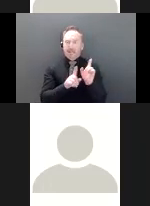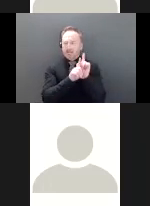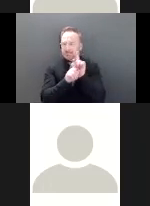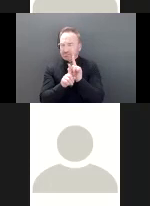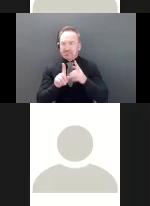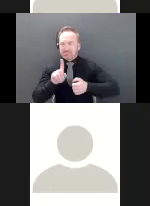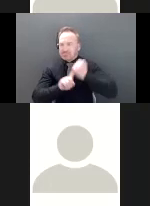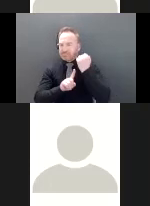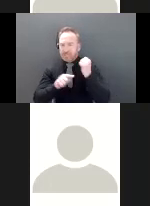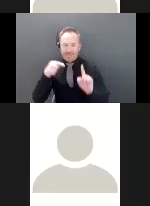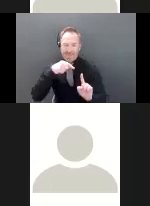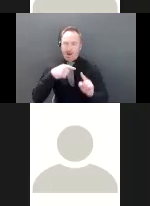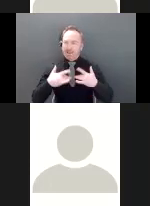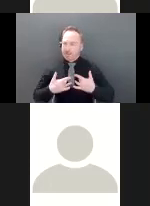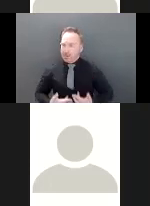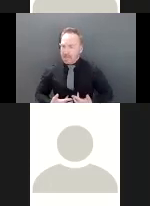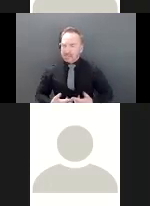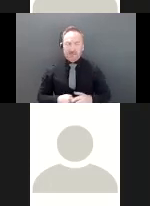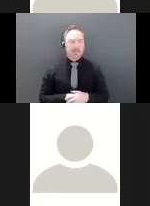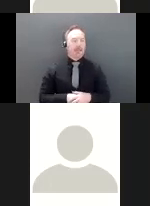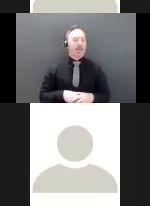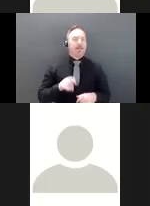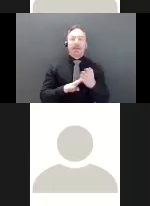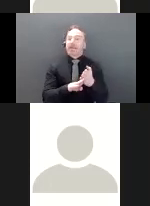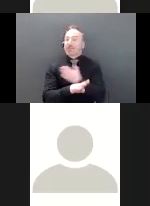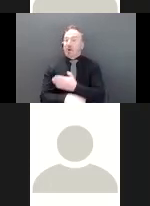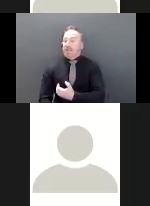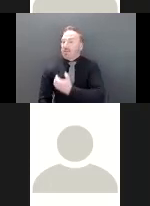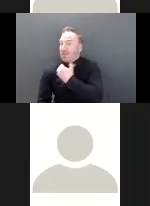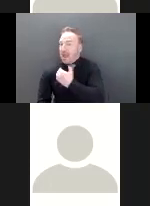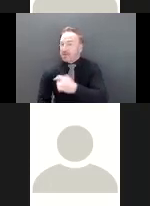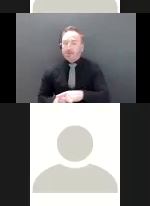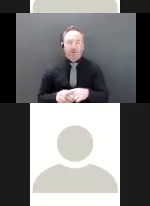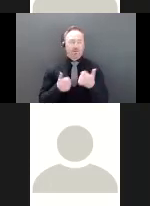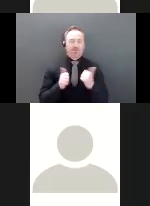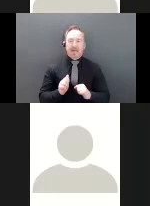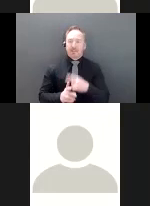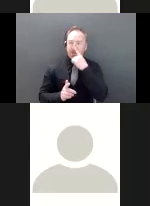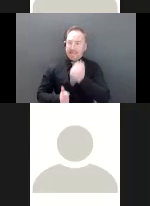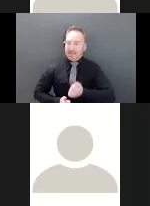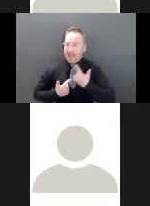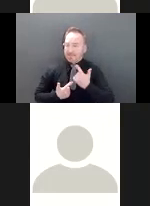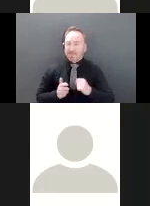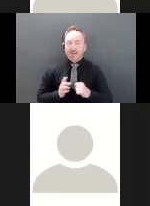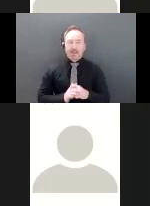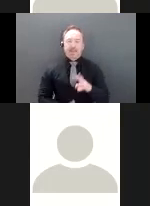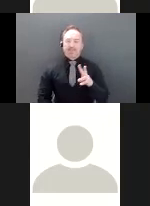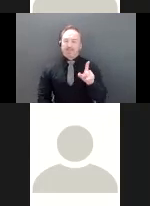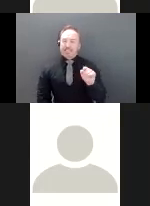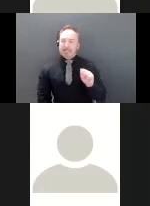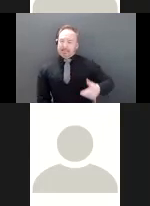by a perpetrator, prior threats or attempts to commit suicide, victim had an intuitive sense of